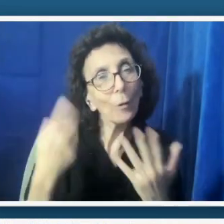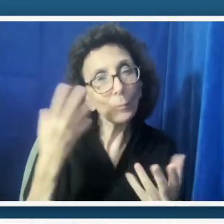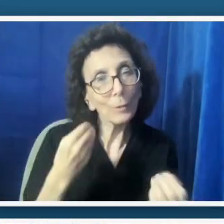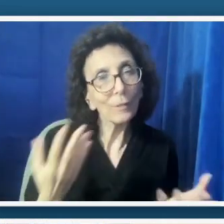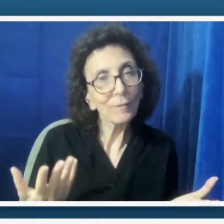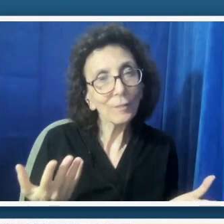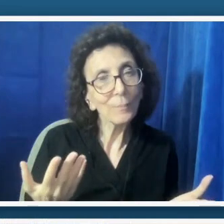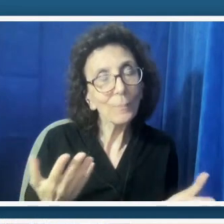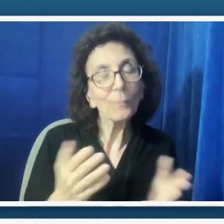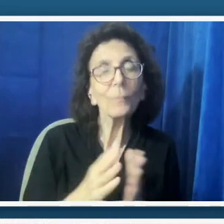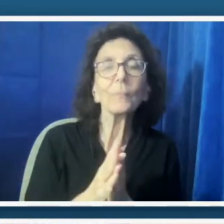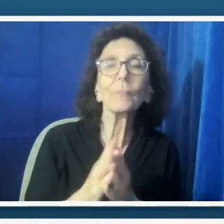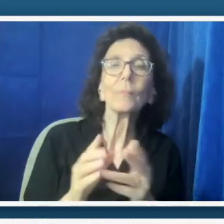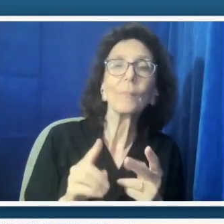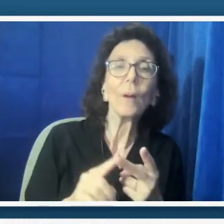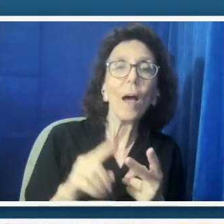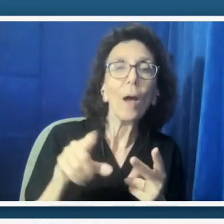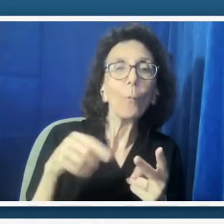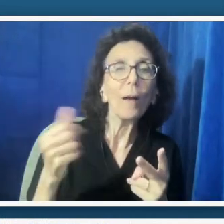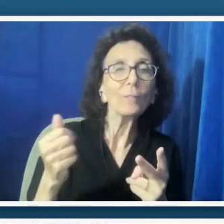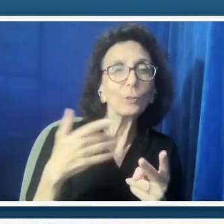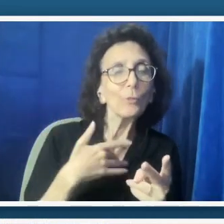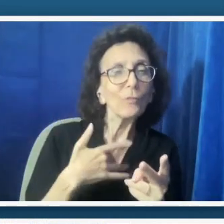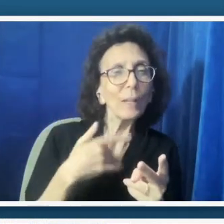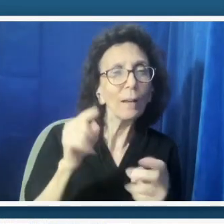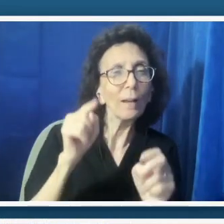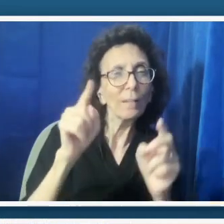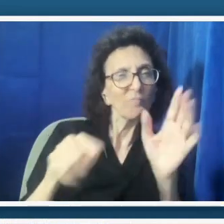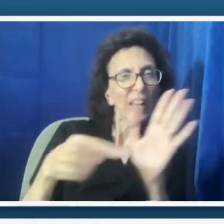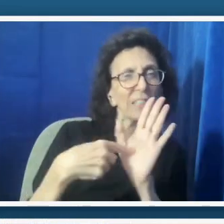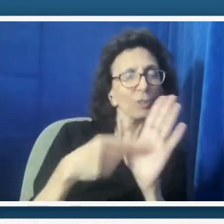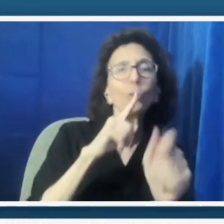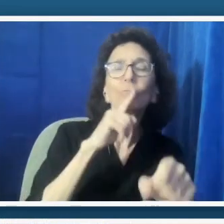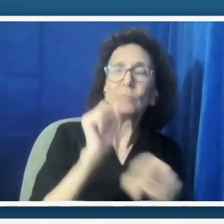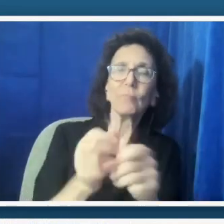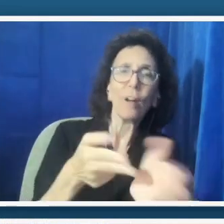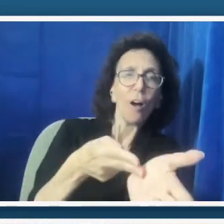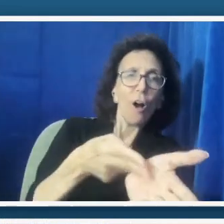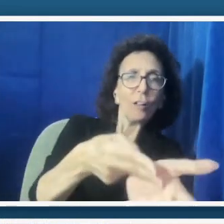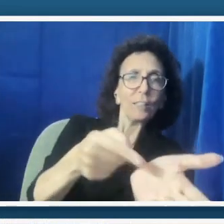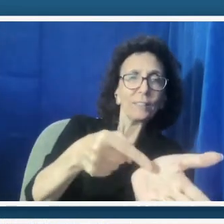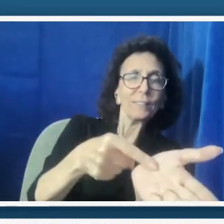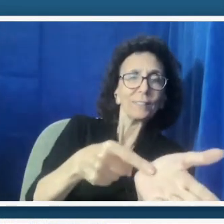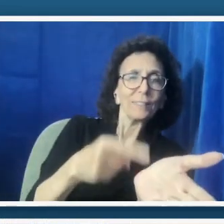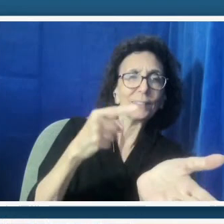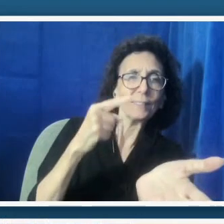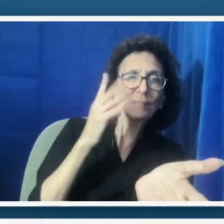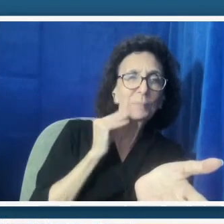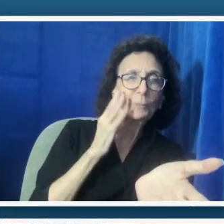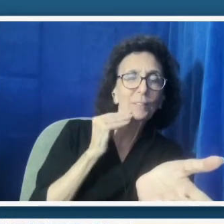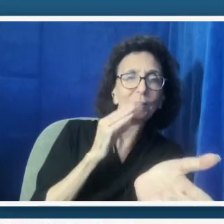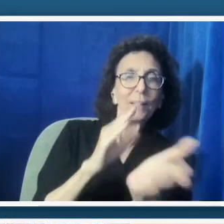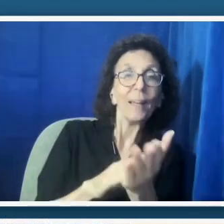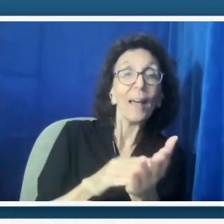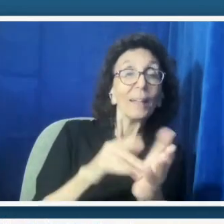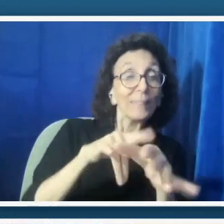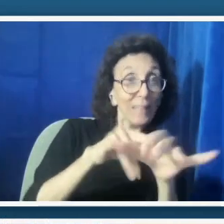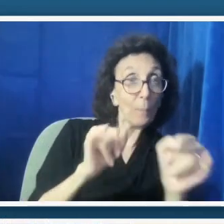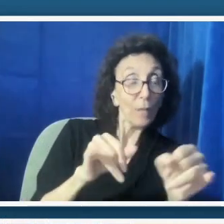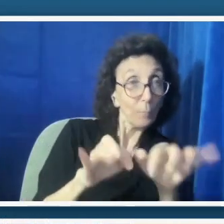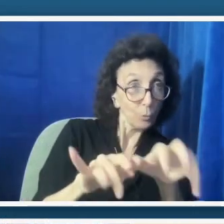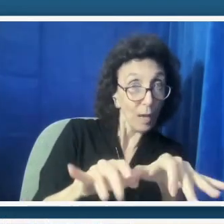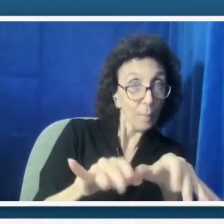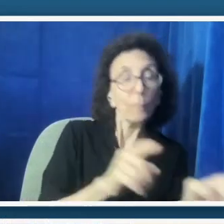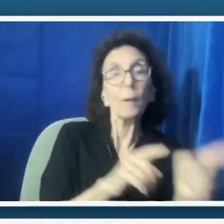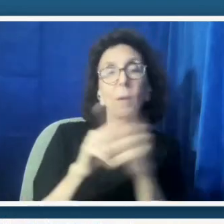things that you find to be really honest or truthful in it. While you do that, I'm going to ask Maureen to come back on screen, and she and I are going to